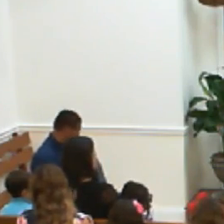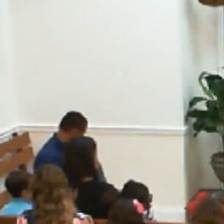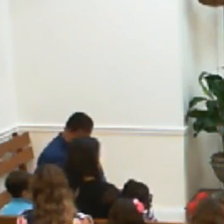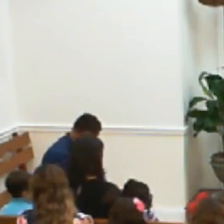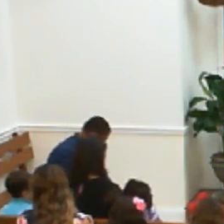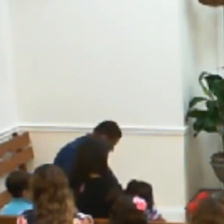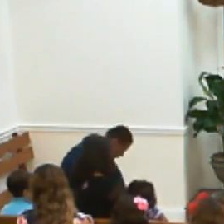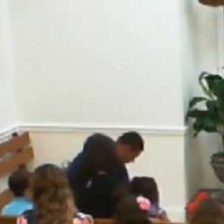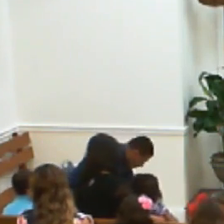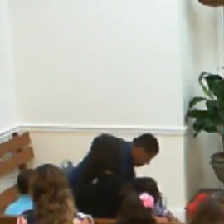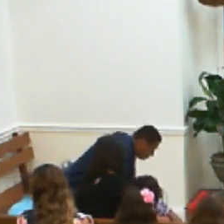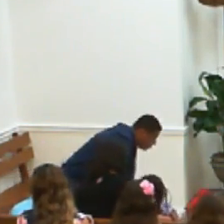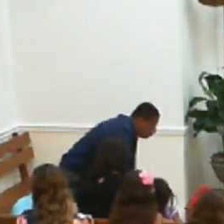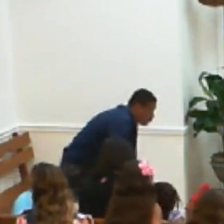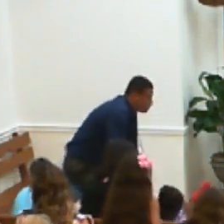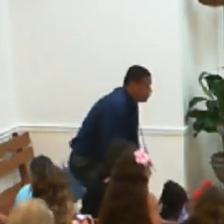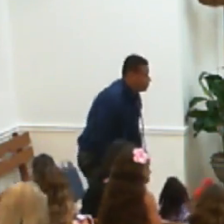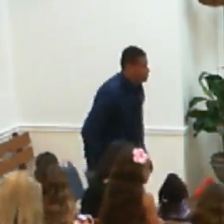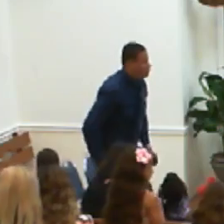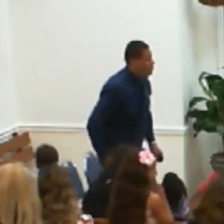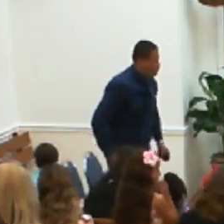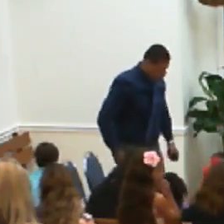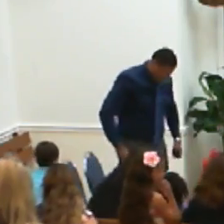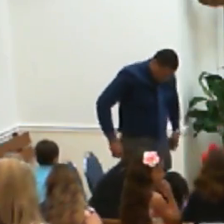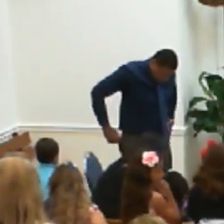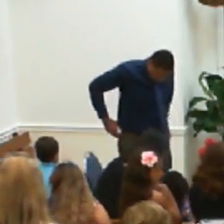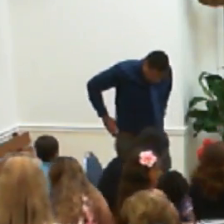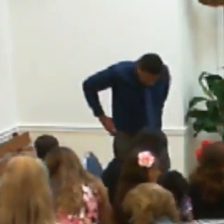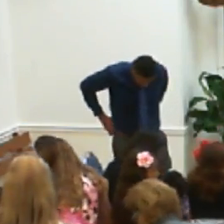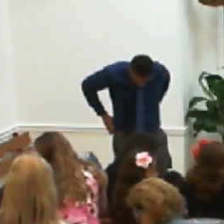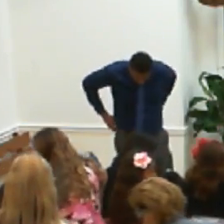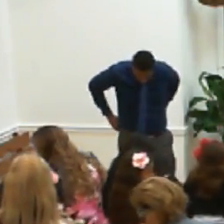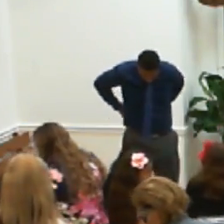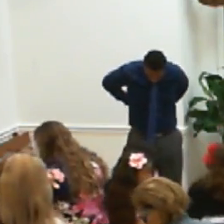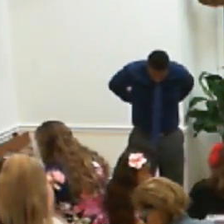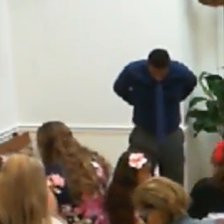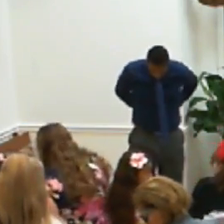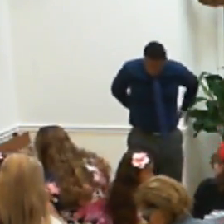Let's stand. Let's pray for the children,